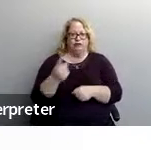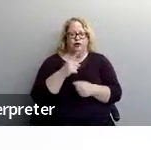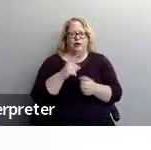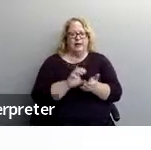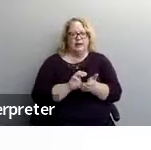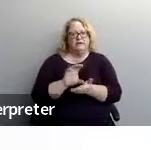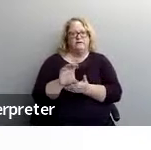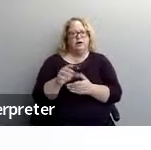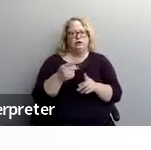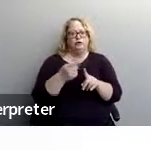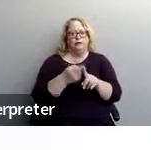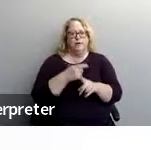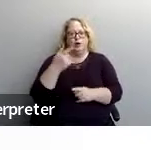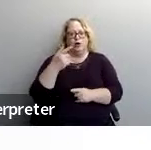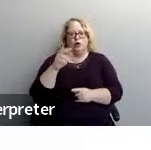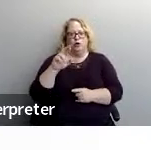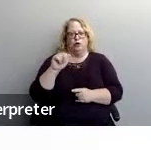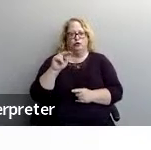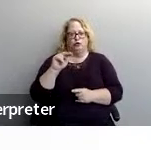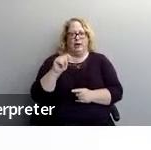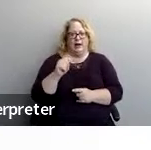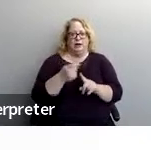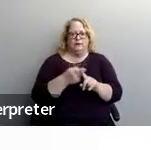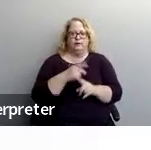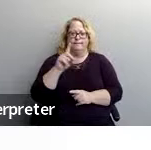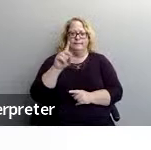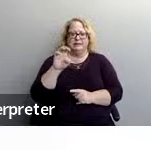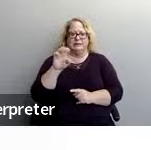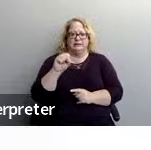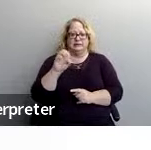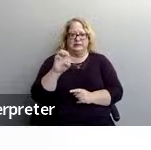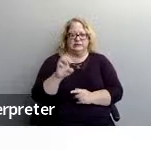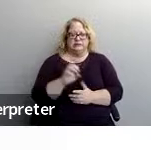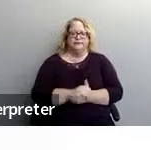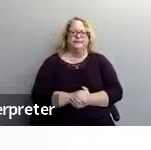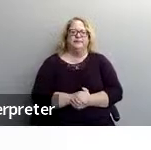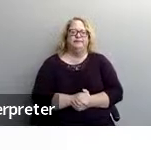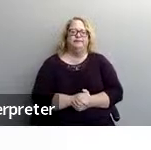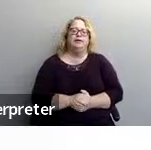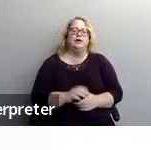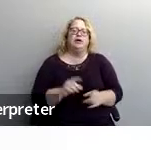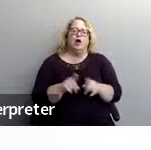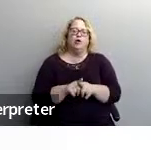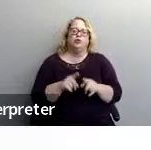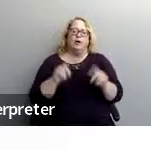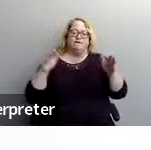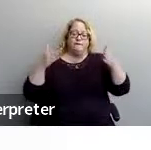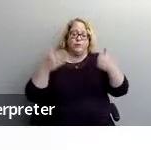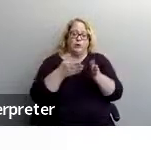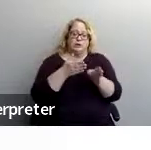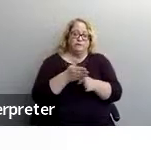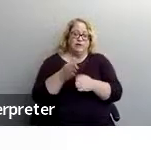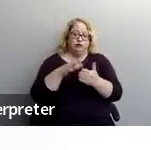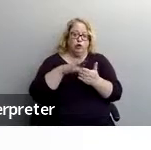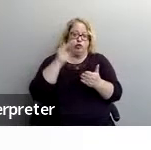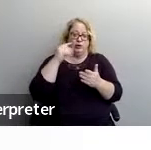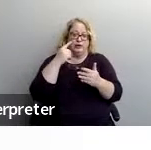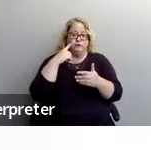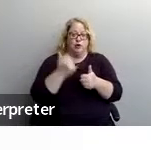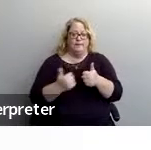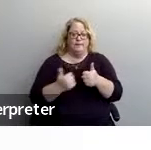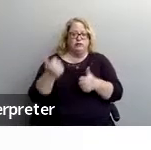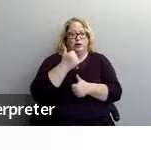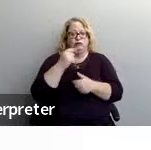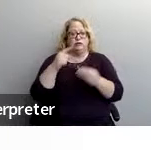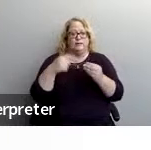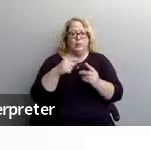funded through a grant from DESE. Also, we have very focused professional learning for our administrators around special